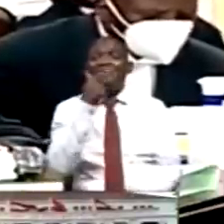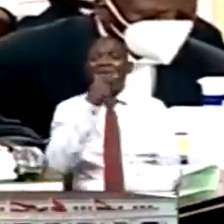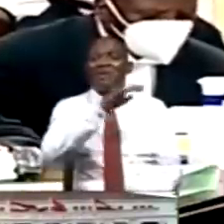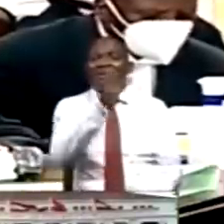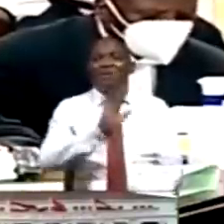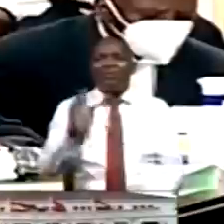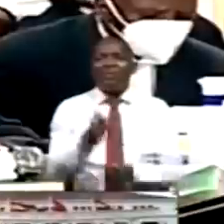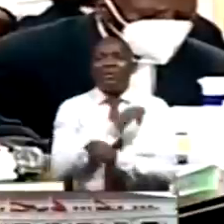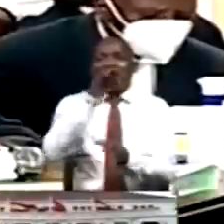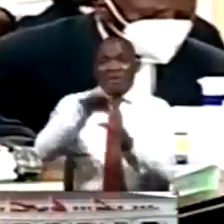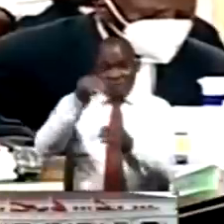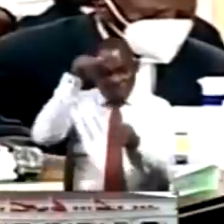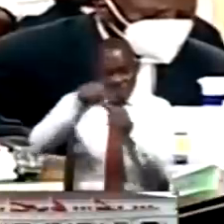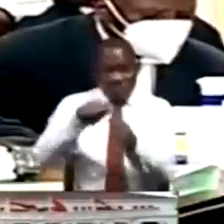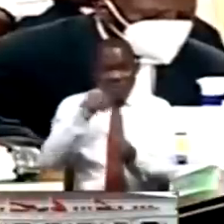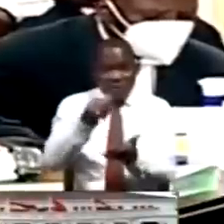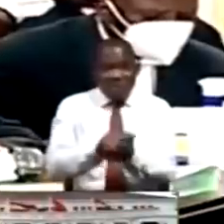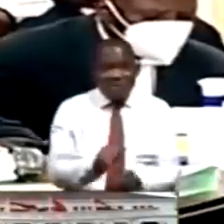win the election. You recall that?